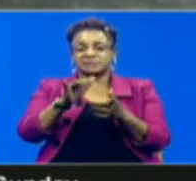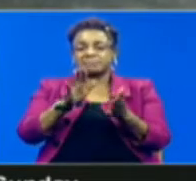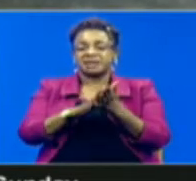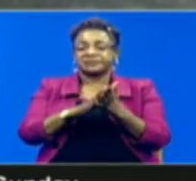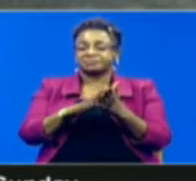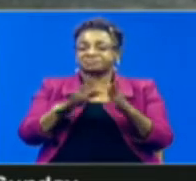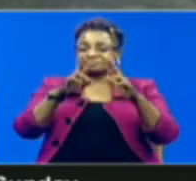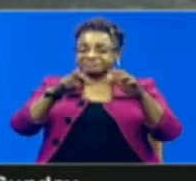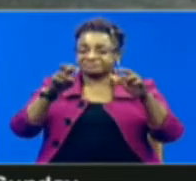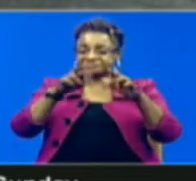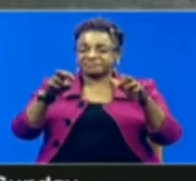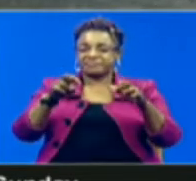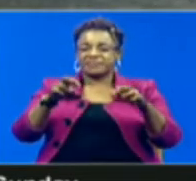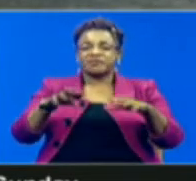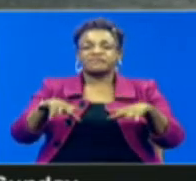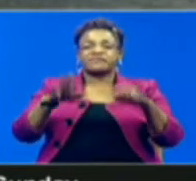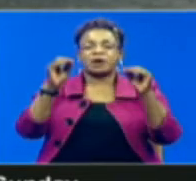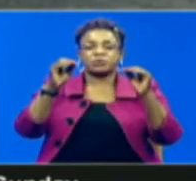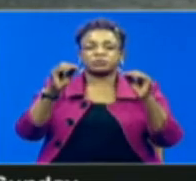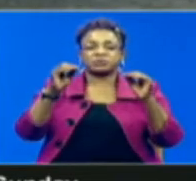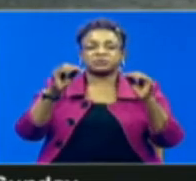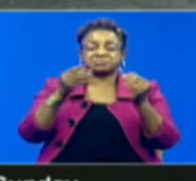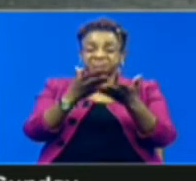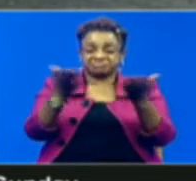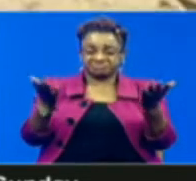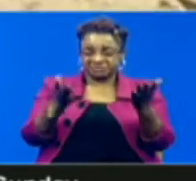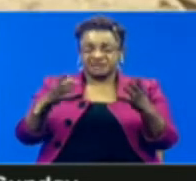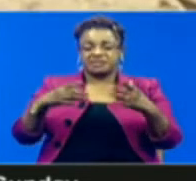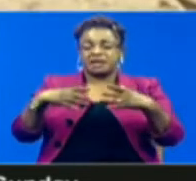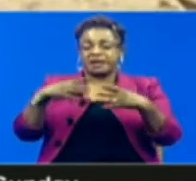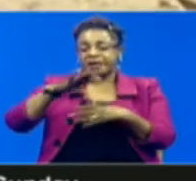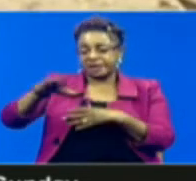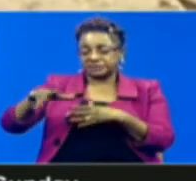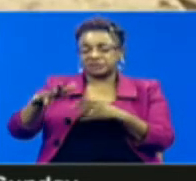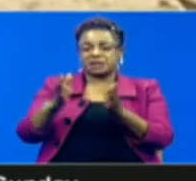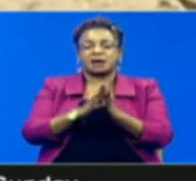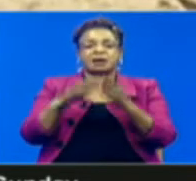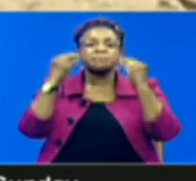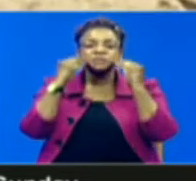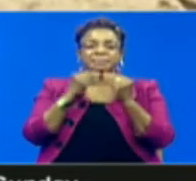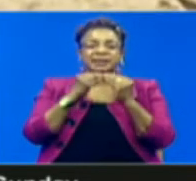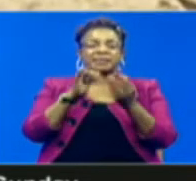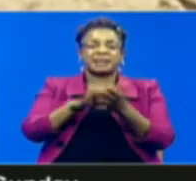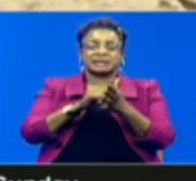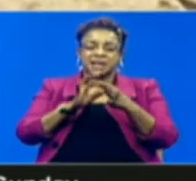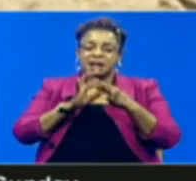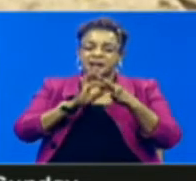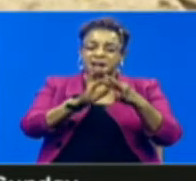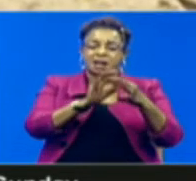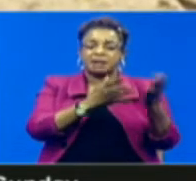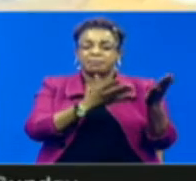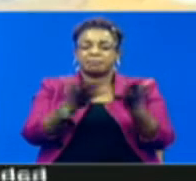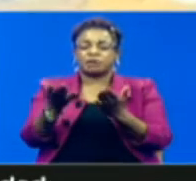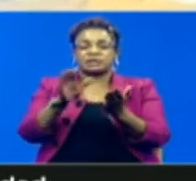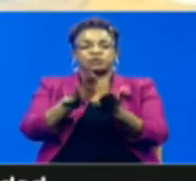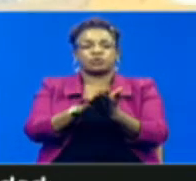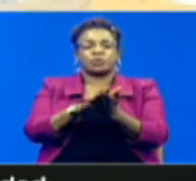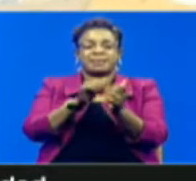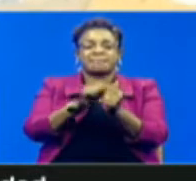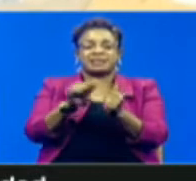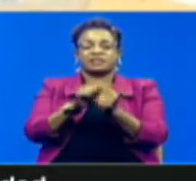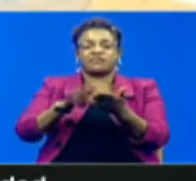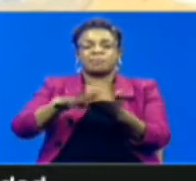and discovered a chain of farms both in the country and in Mozambique that colluded to import and store the maize for more